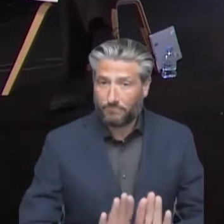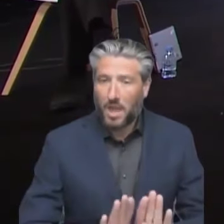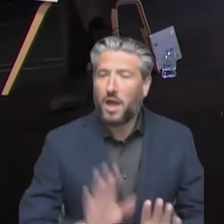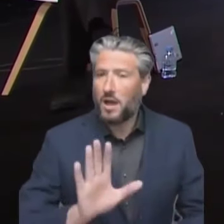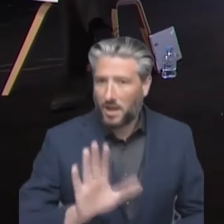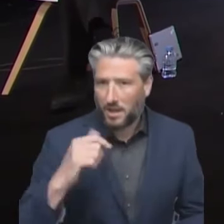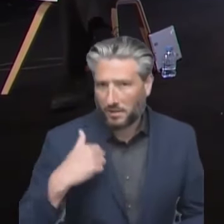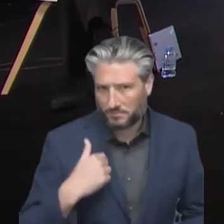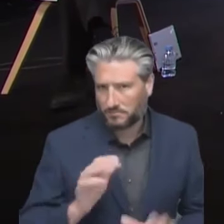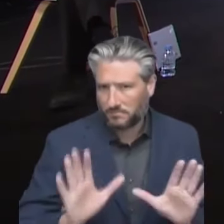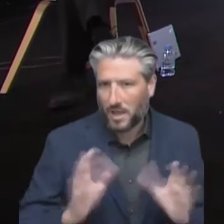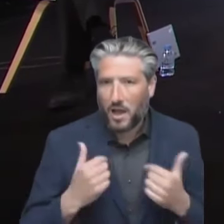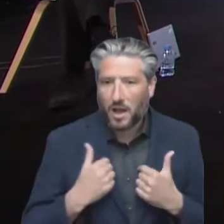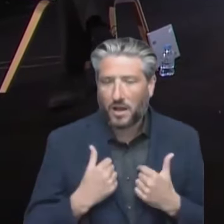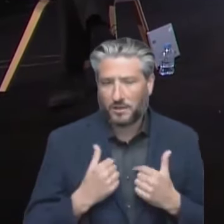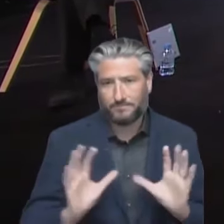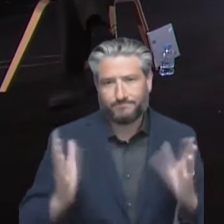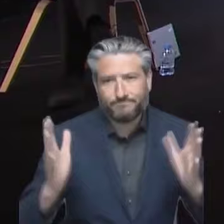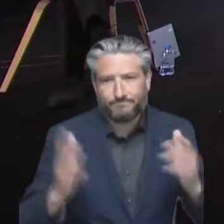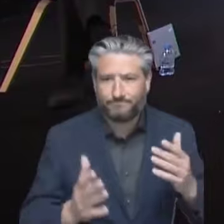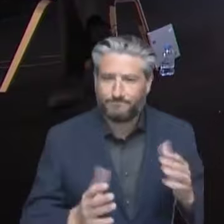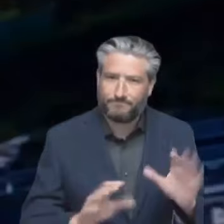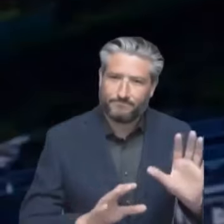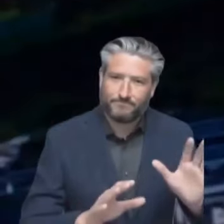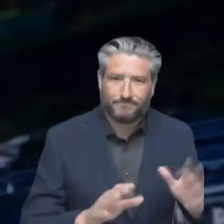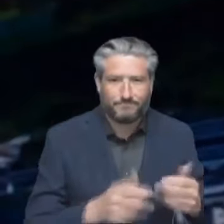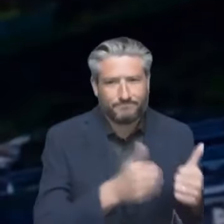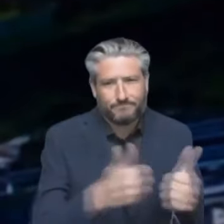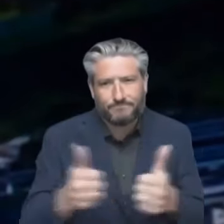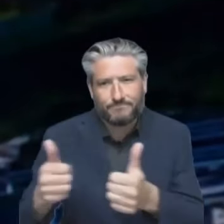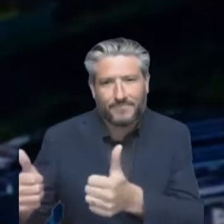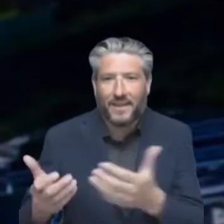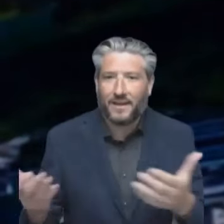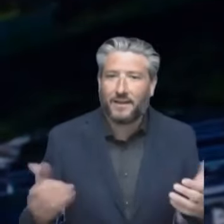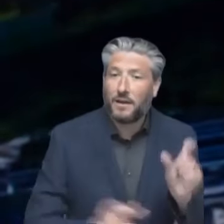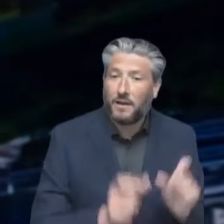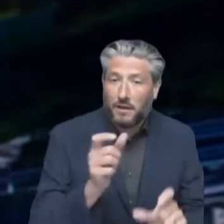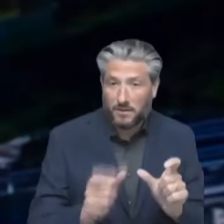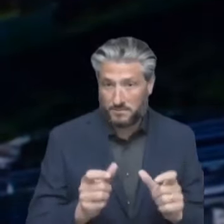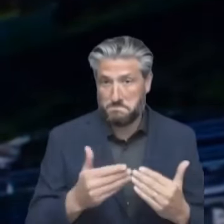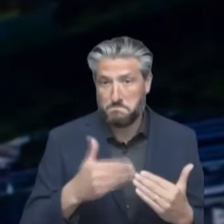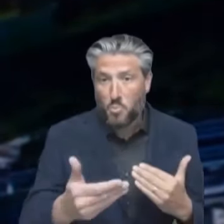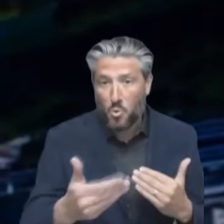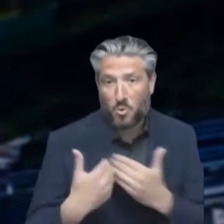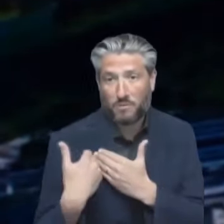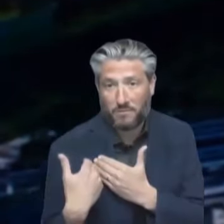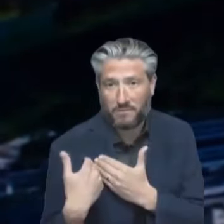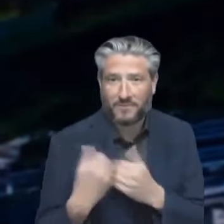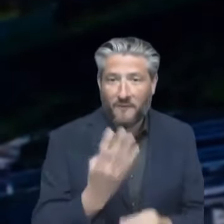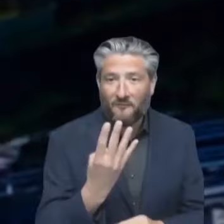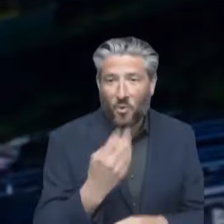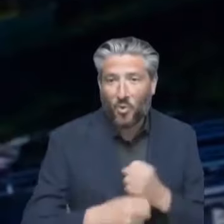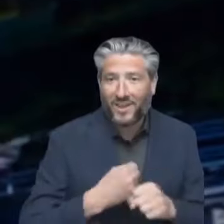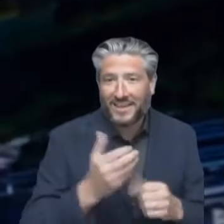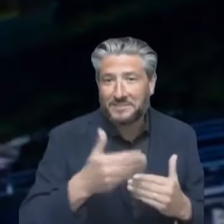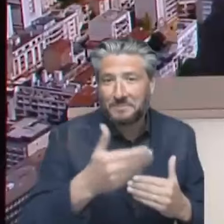congratulate all the directors whose terms were renewed, and I should also like to congratulate the newcomers who are